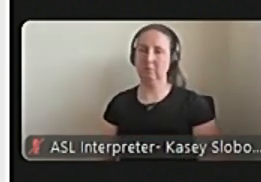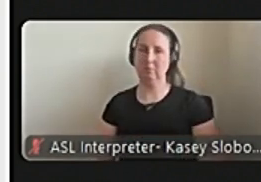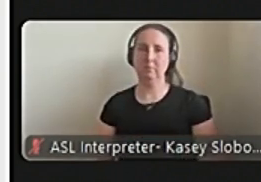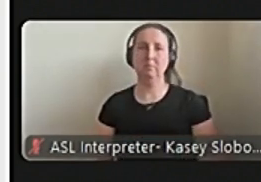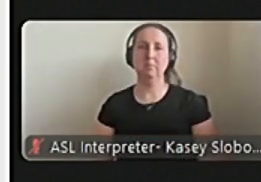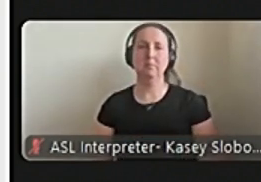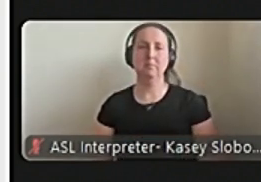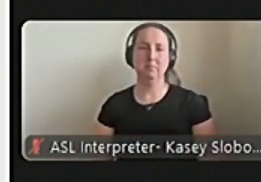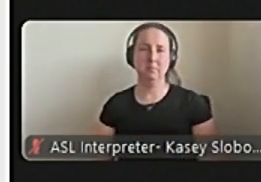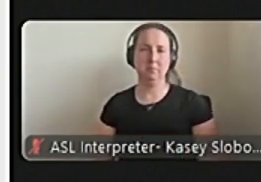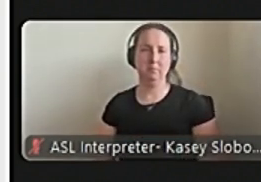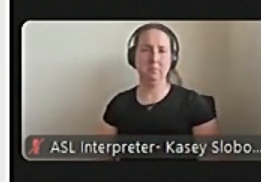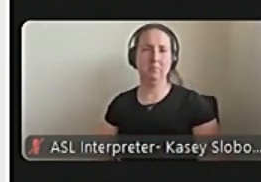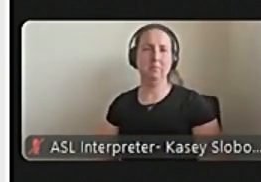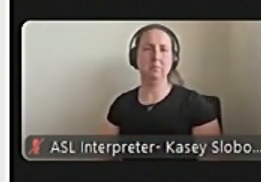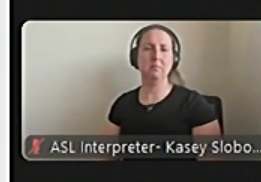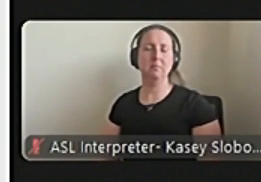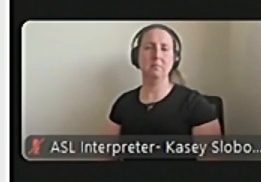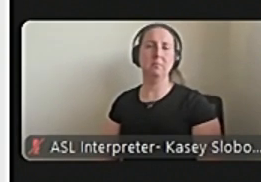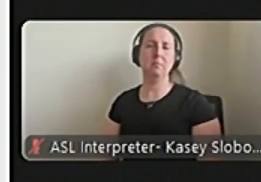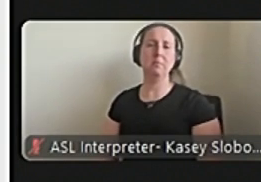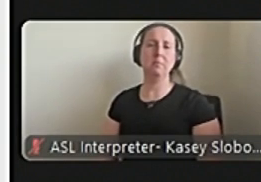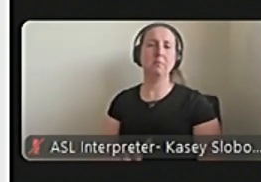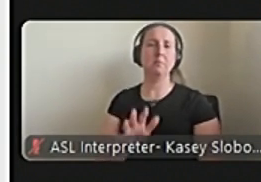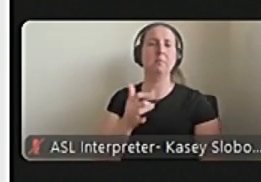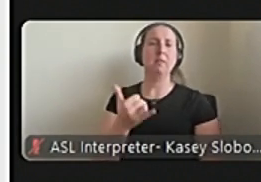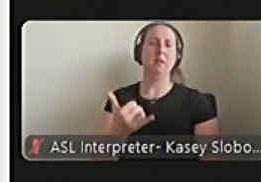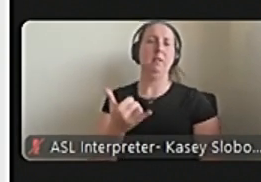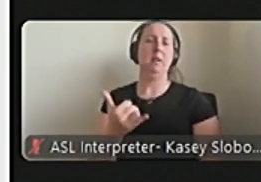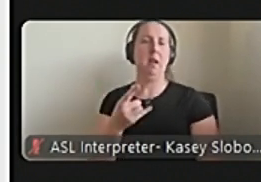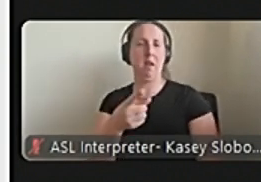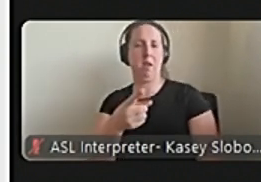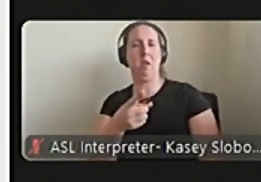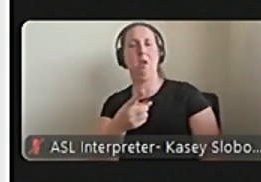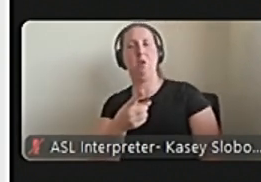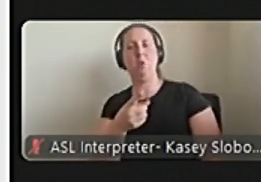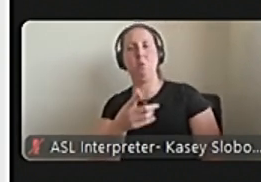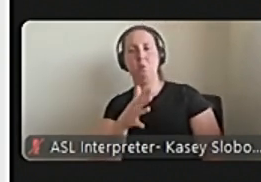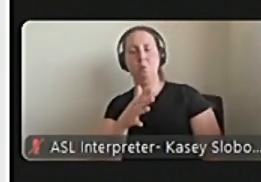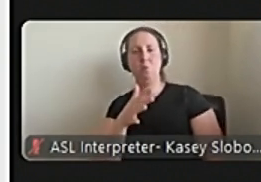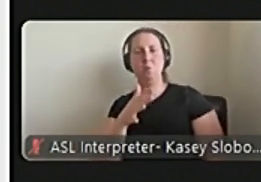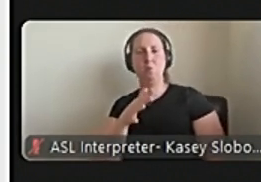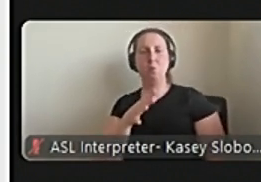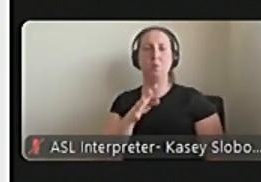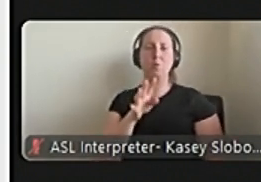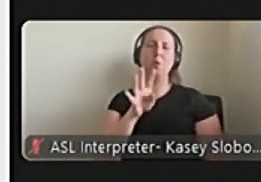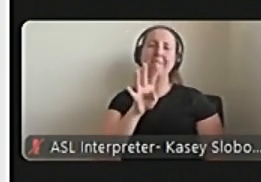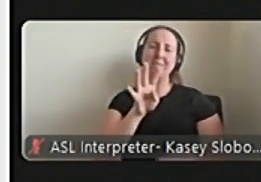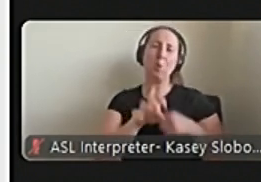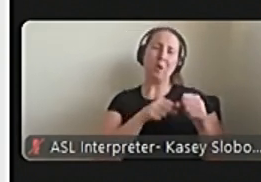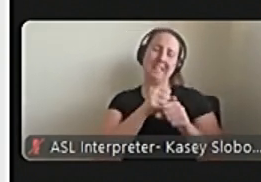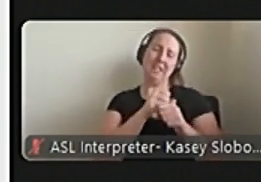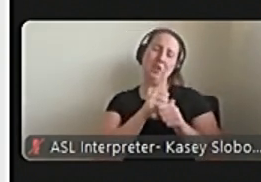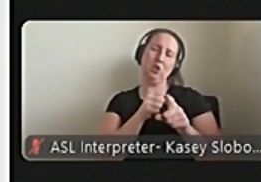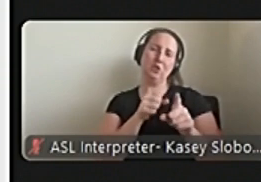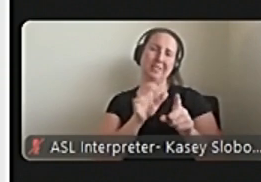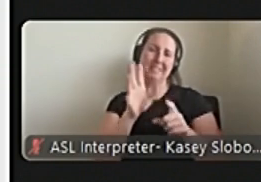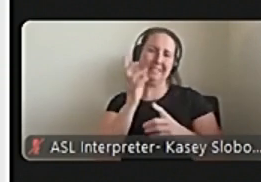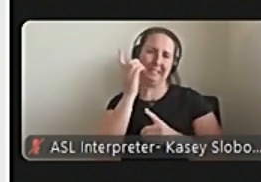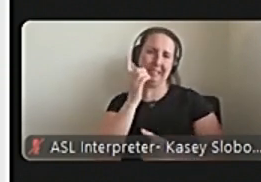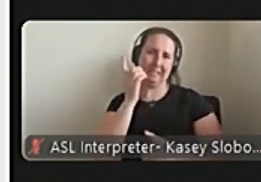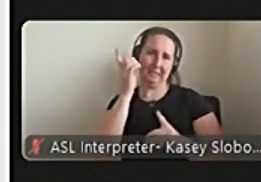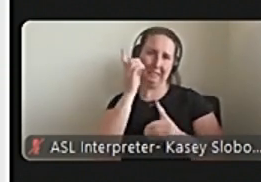we are now in the latter, getting more in the 4 years into the disease, and more of a severe stage